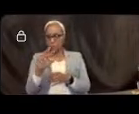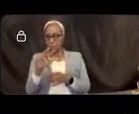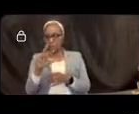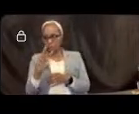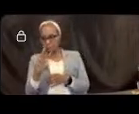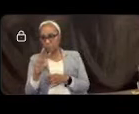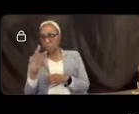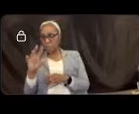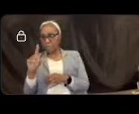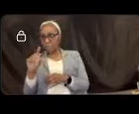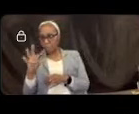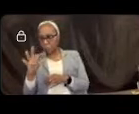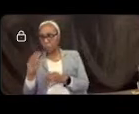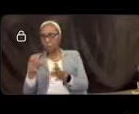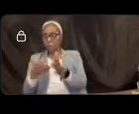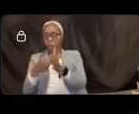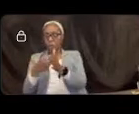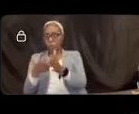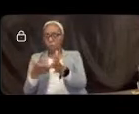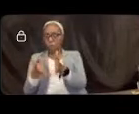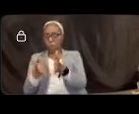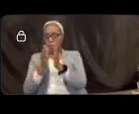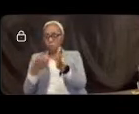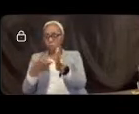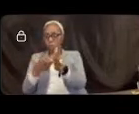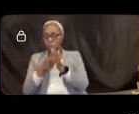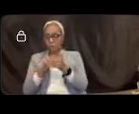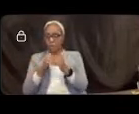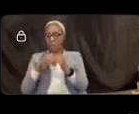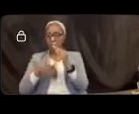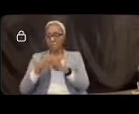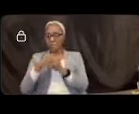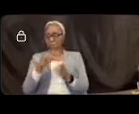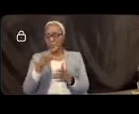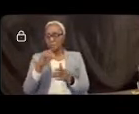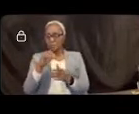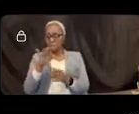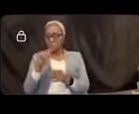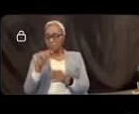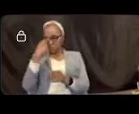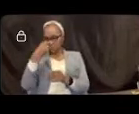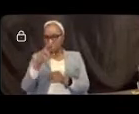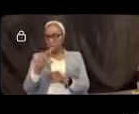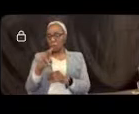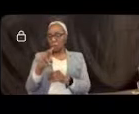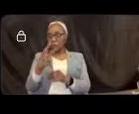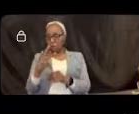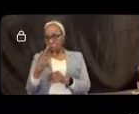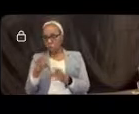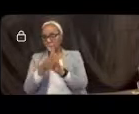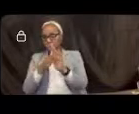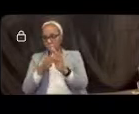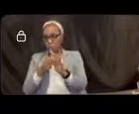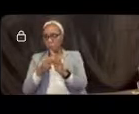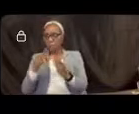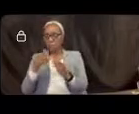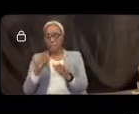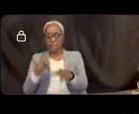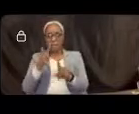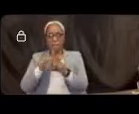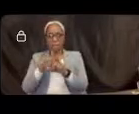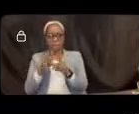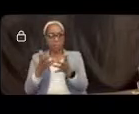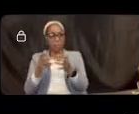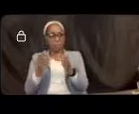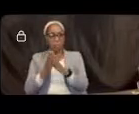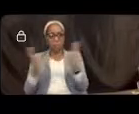36-256D4 requires a minimum lot width of 70 feet for R4 zone lots. The applicant is requesting a lot width